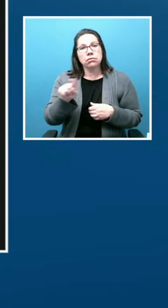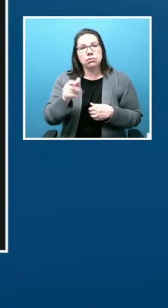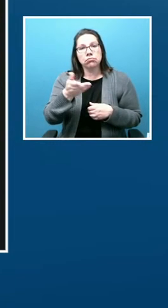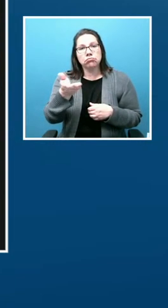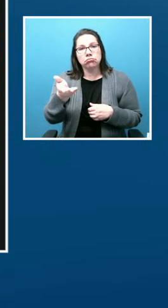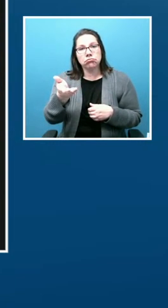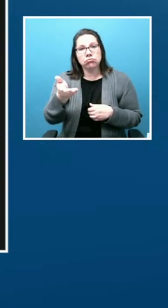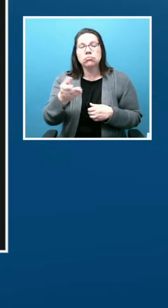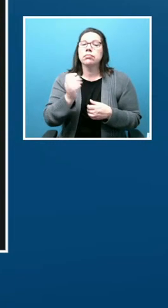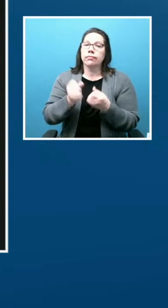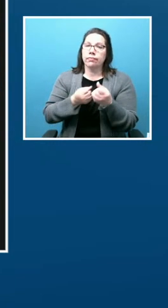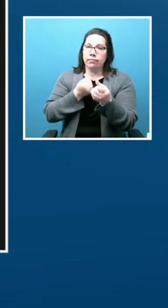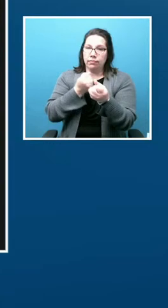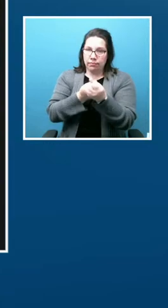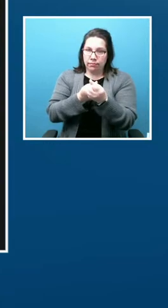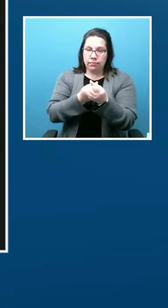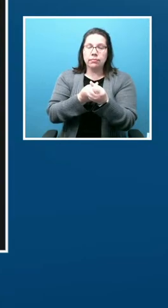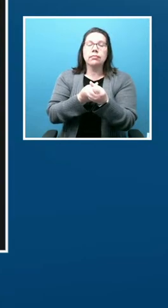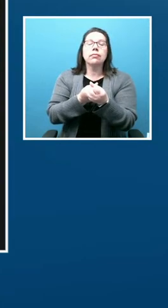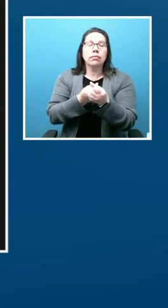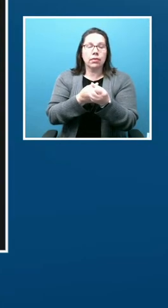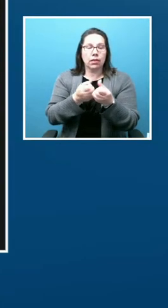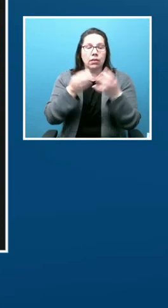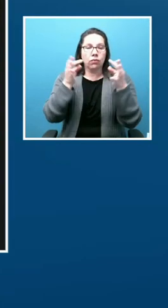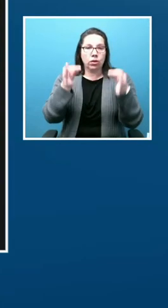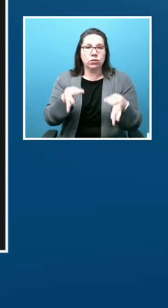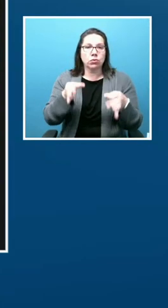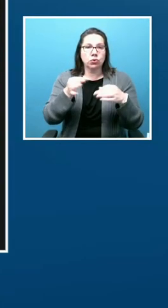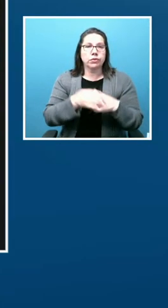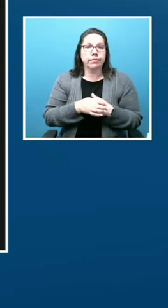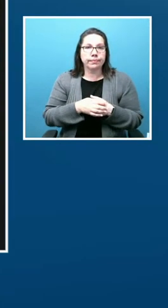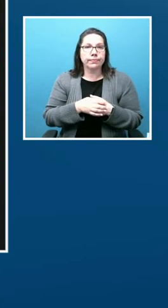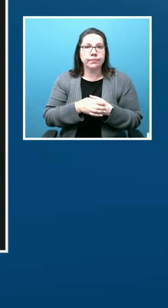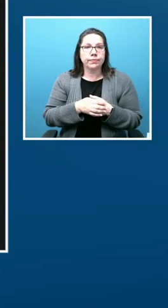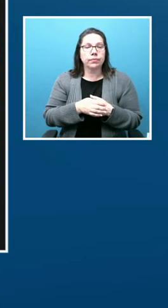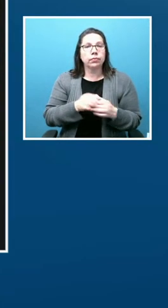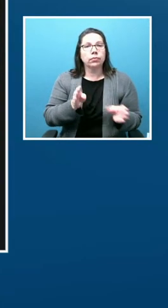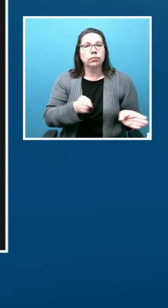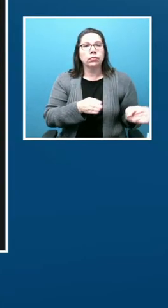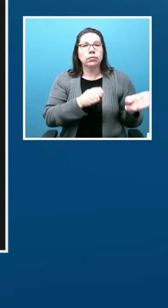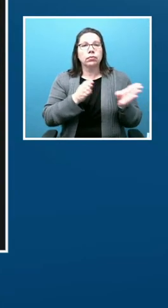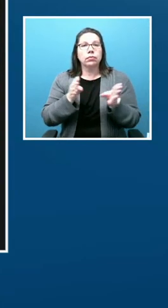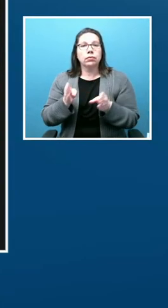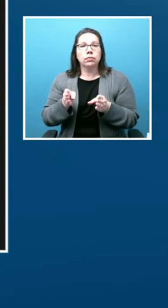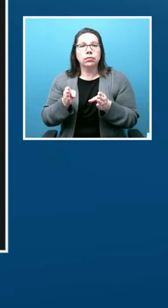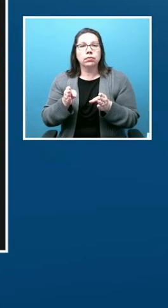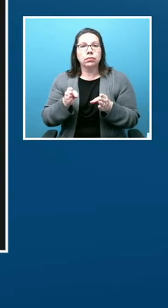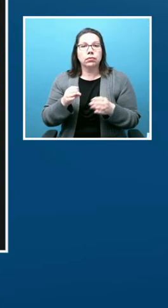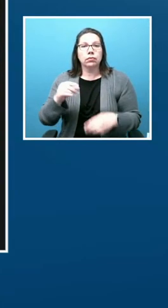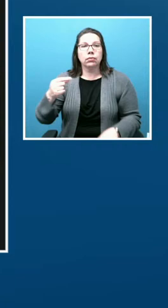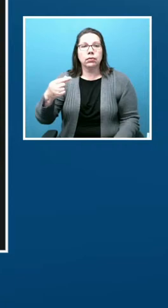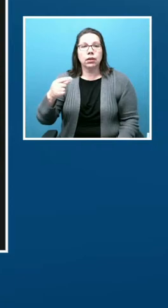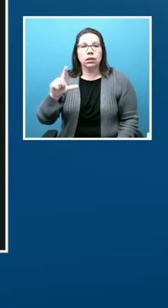I'm voting yes in favor to the resolution. Thank you. Ms. Nolasco?